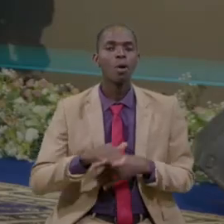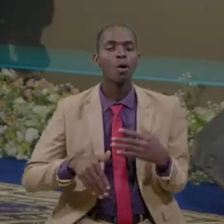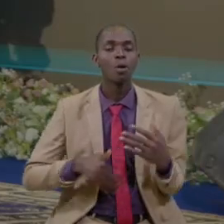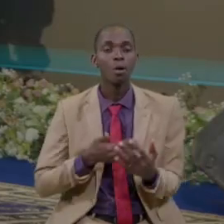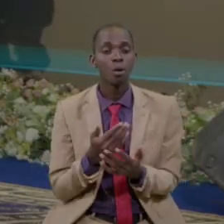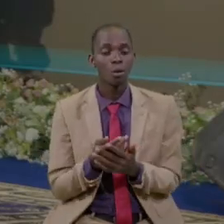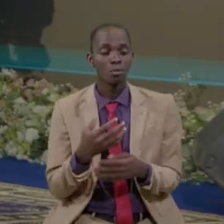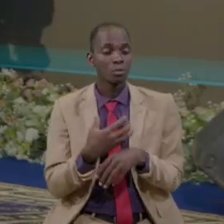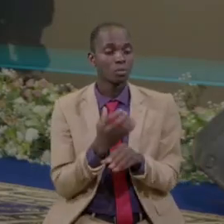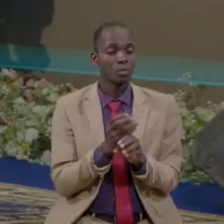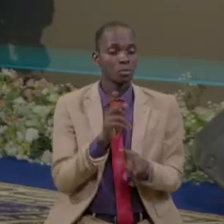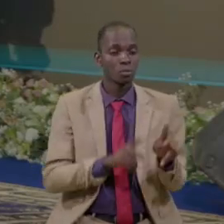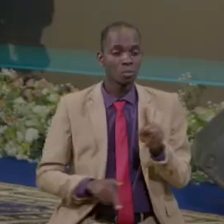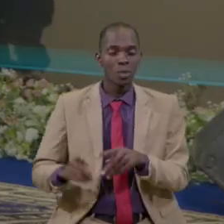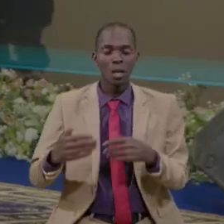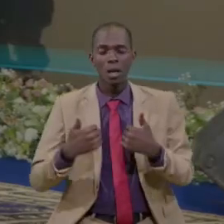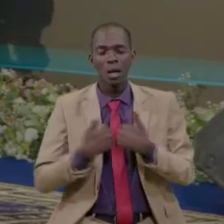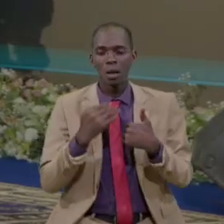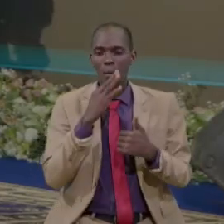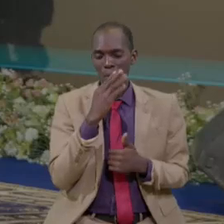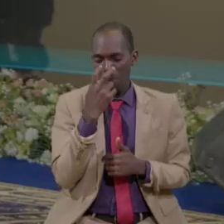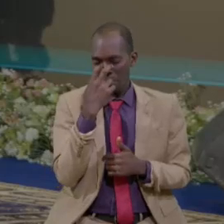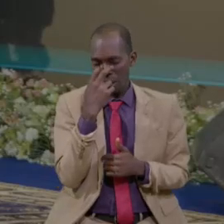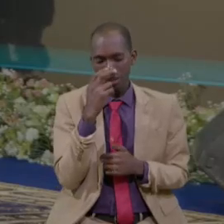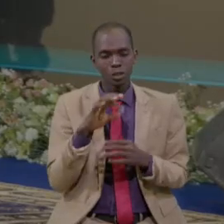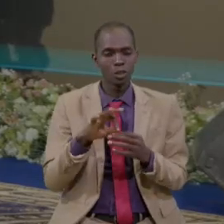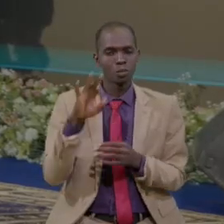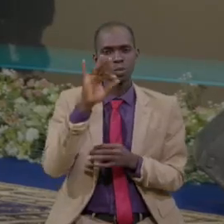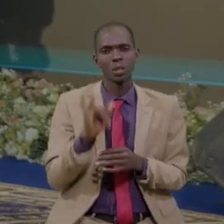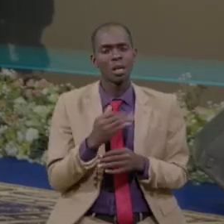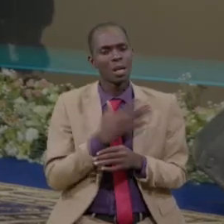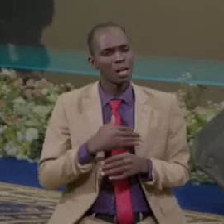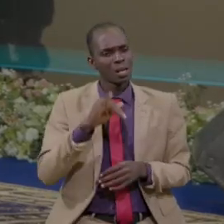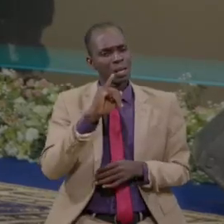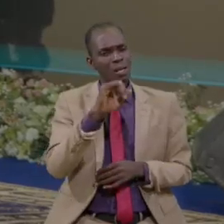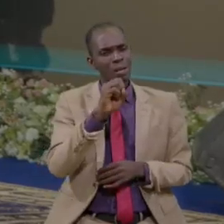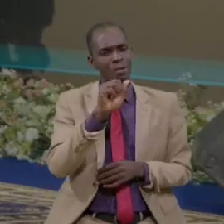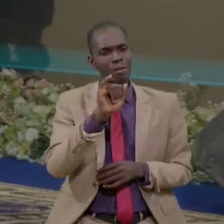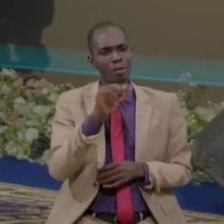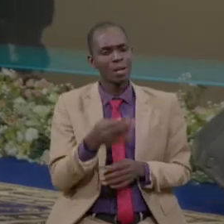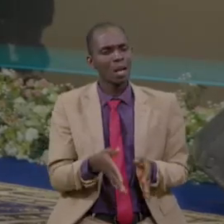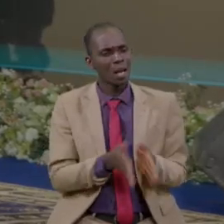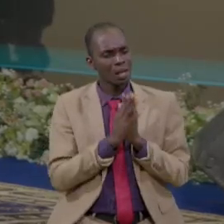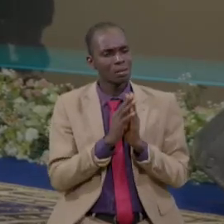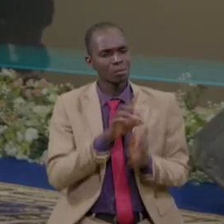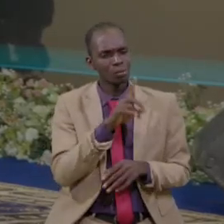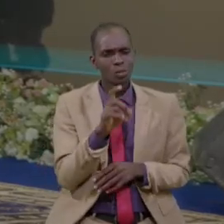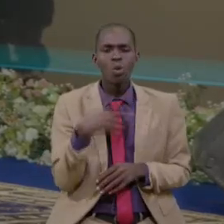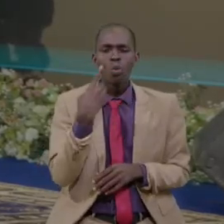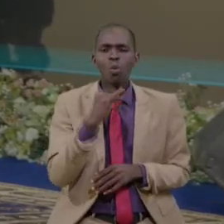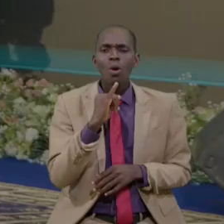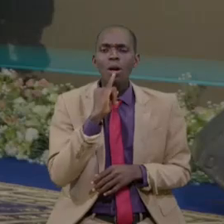spiritually. And Isaiah asked, who is blind like my servant, seeing many